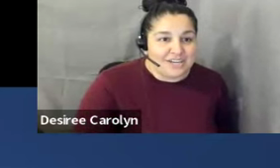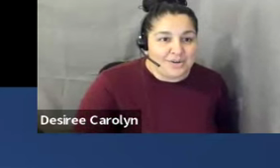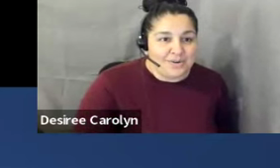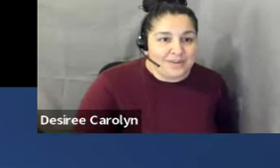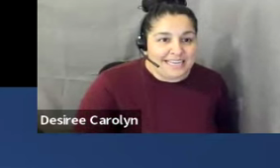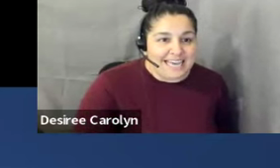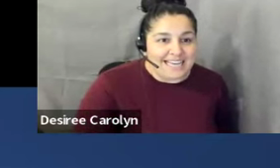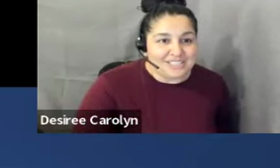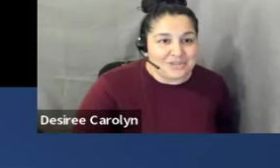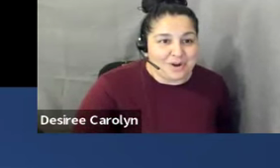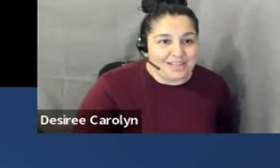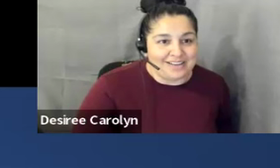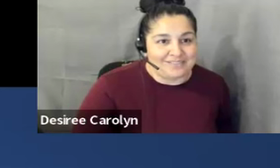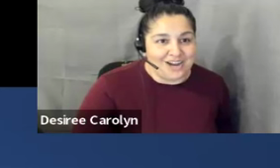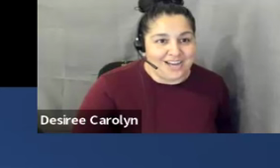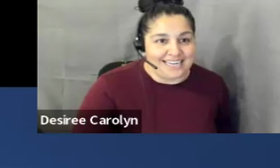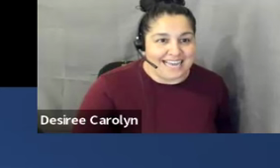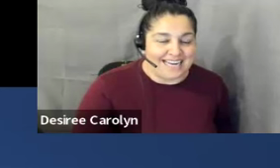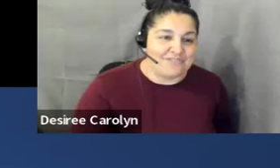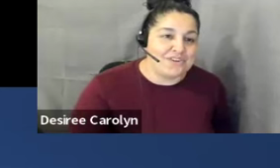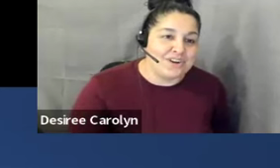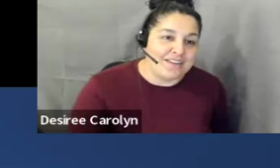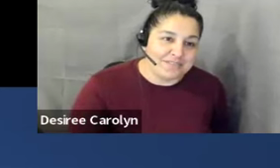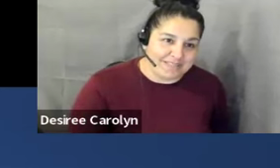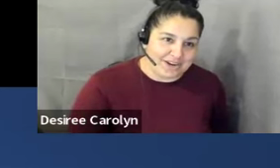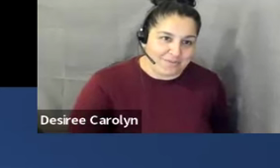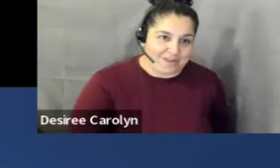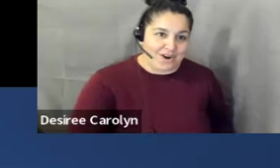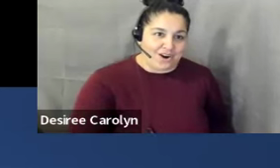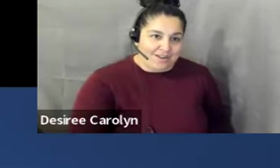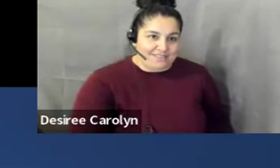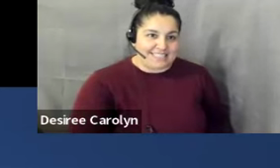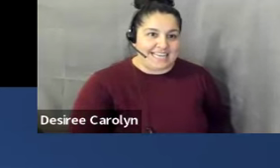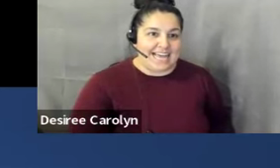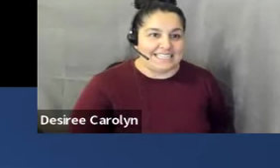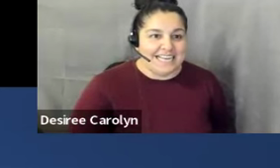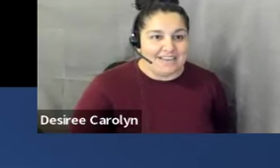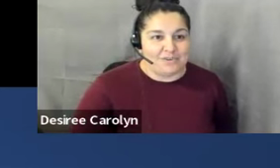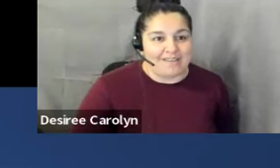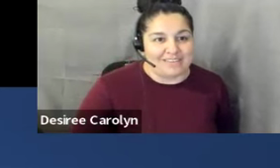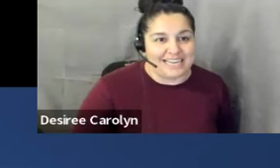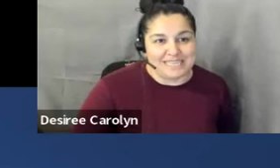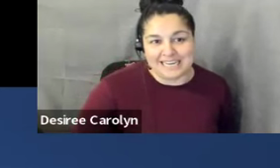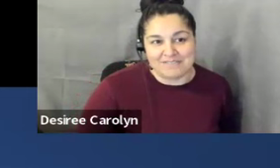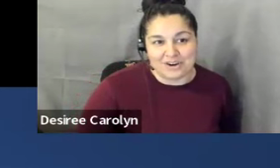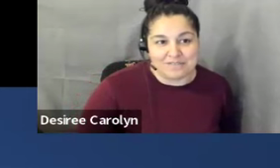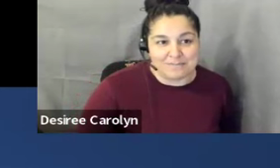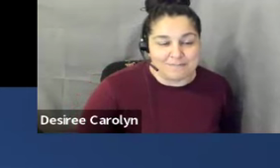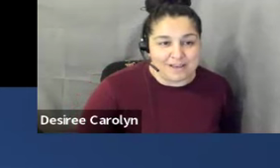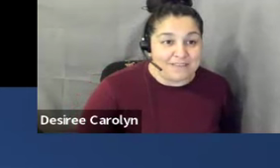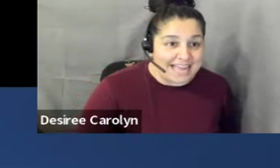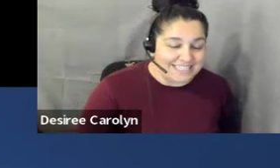All right. So in case you all have not yet, or if you're not familiar with our office yet, if you haven't come to any of